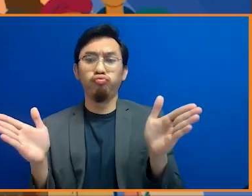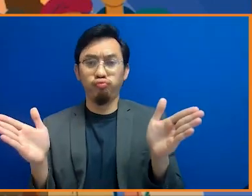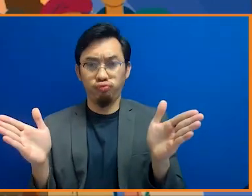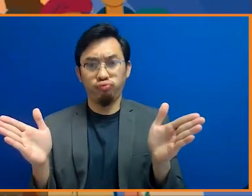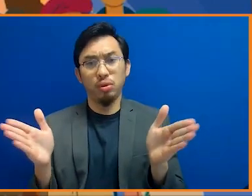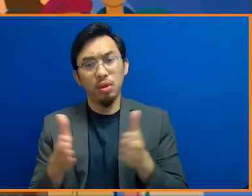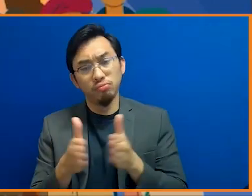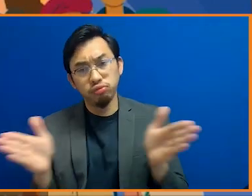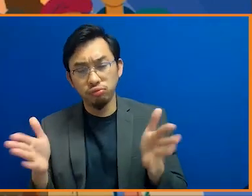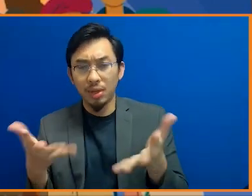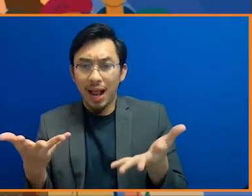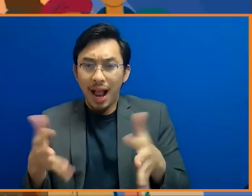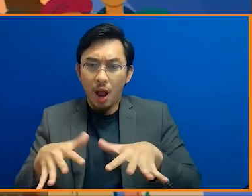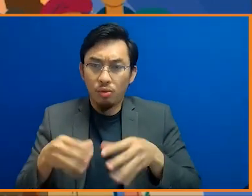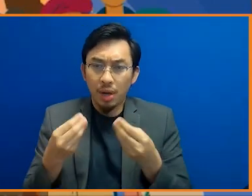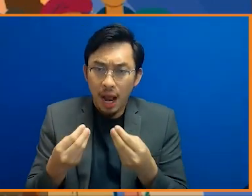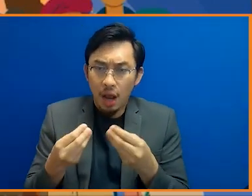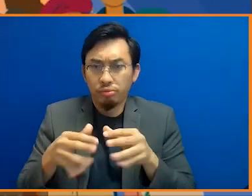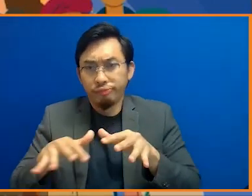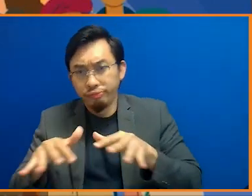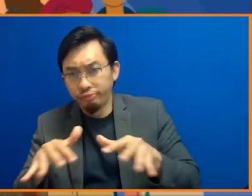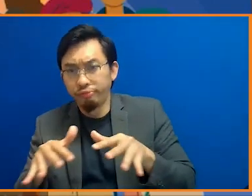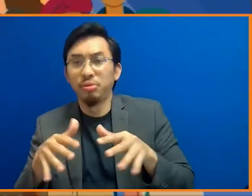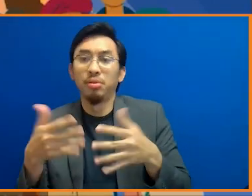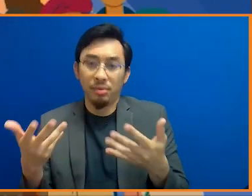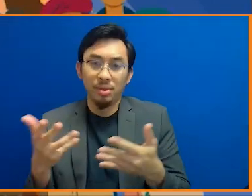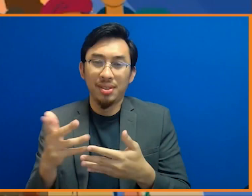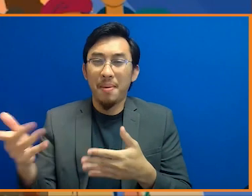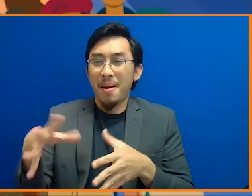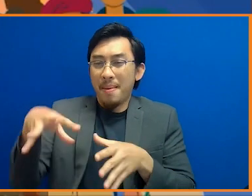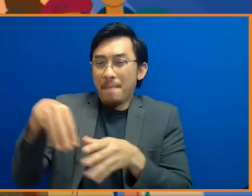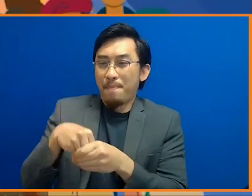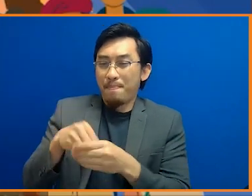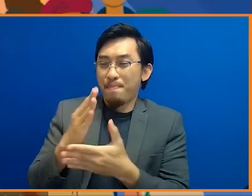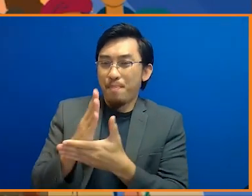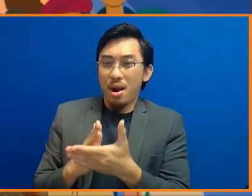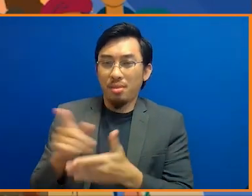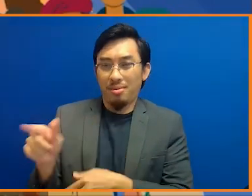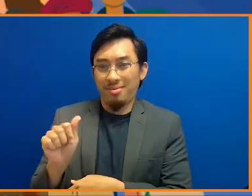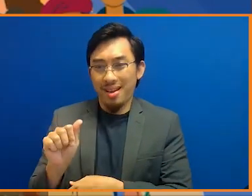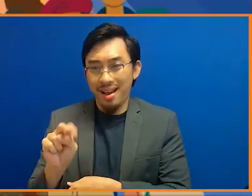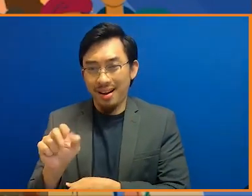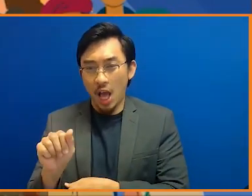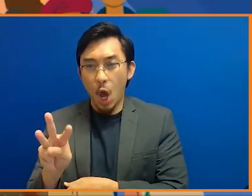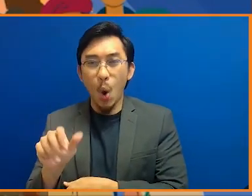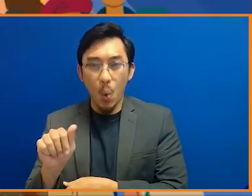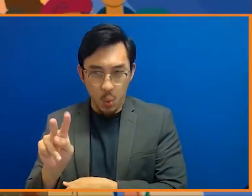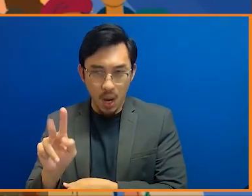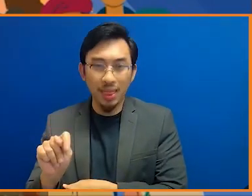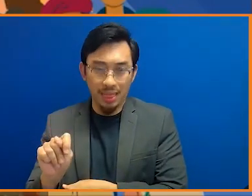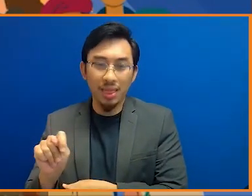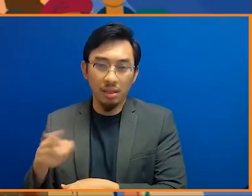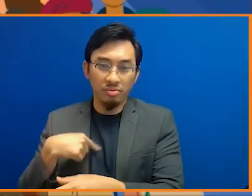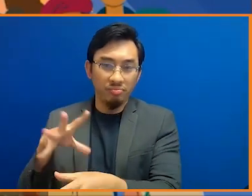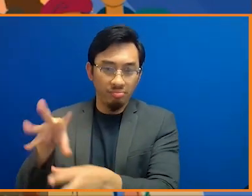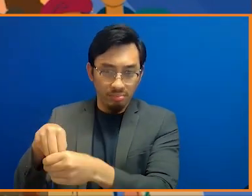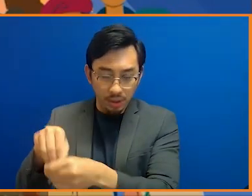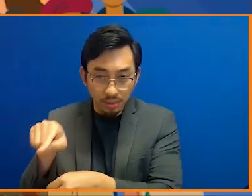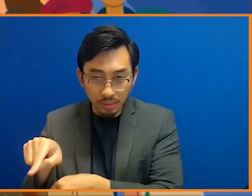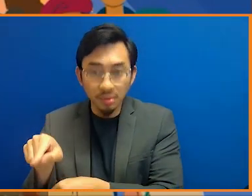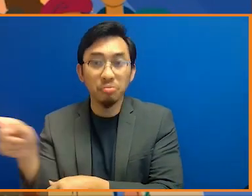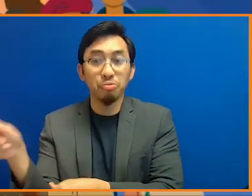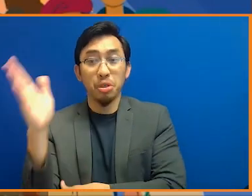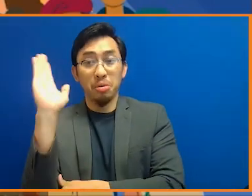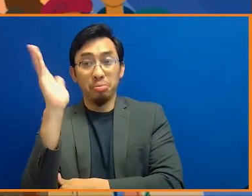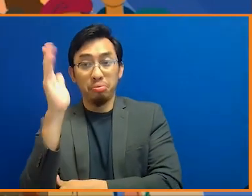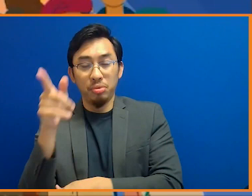rather general than technical part of the content. Professor Anwar Supasri, I